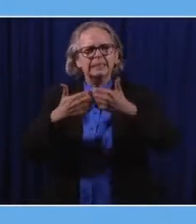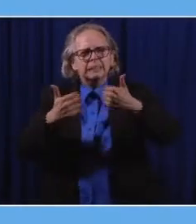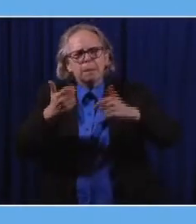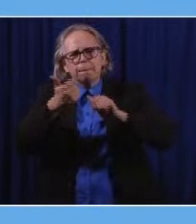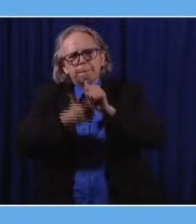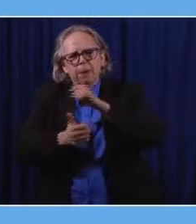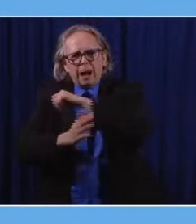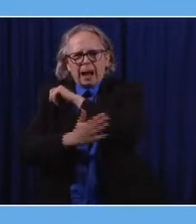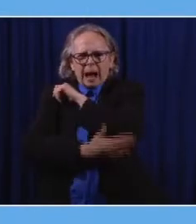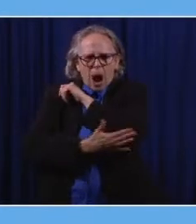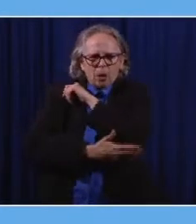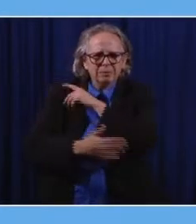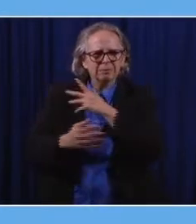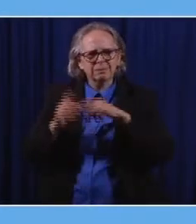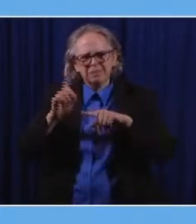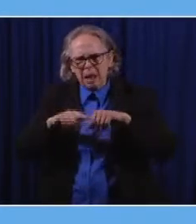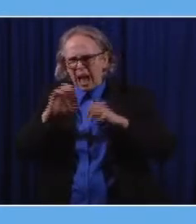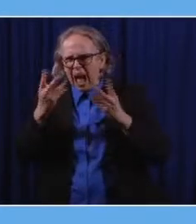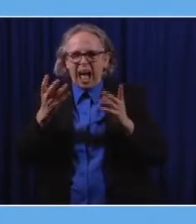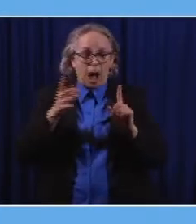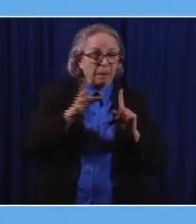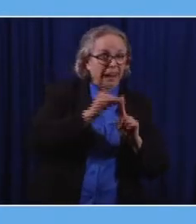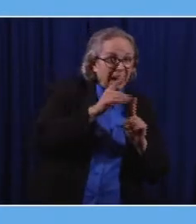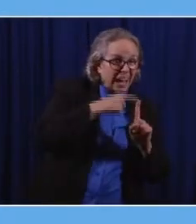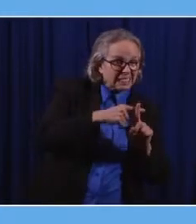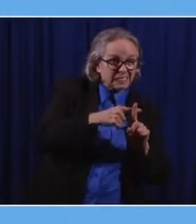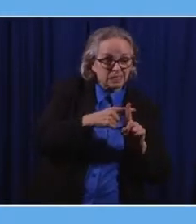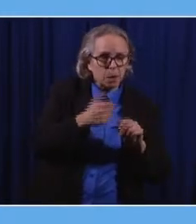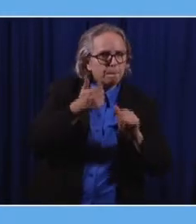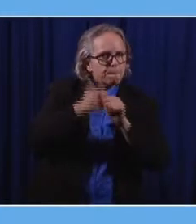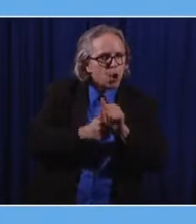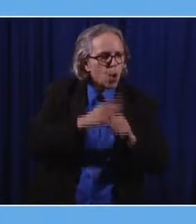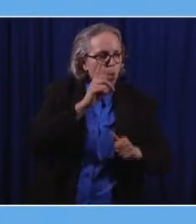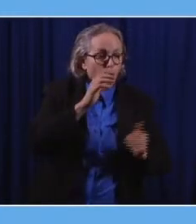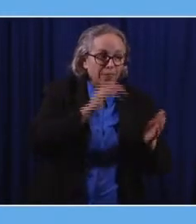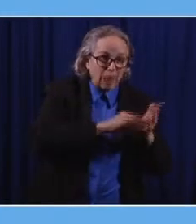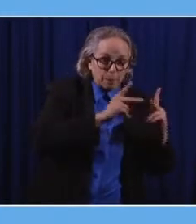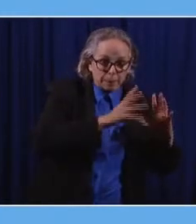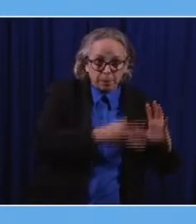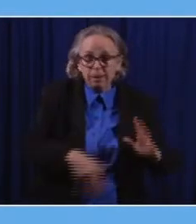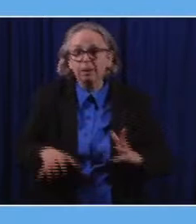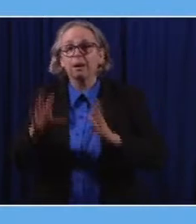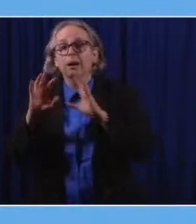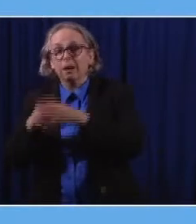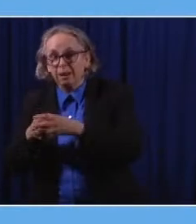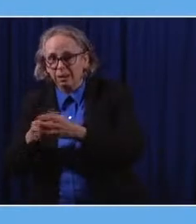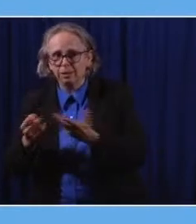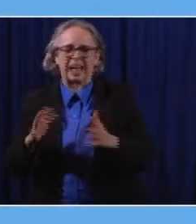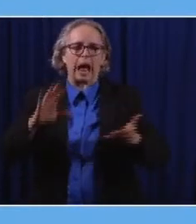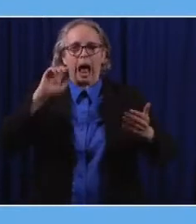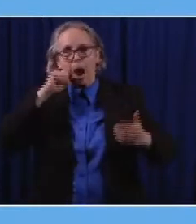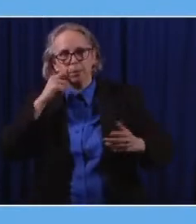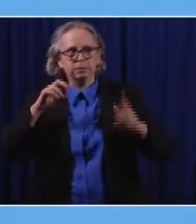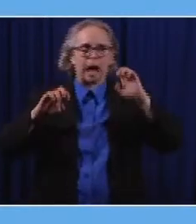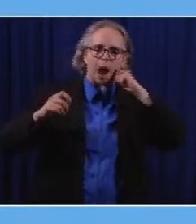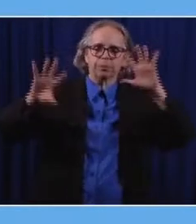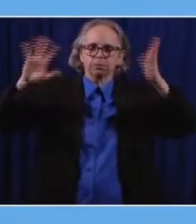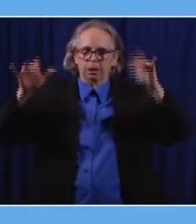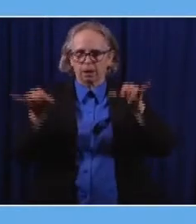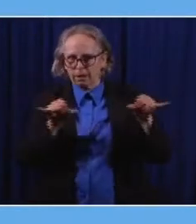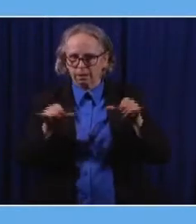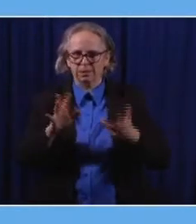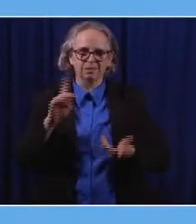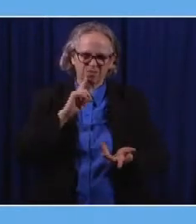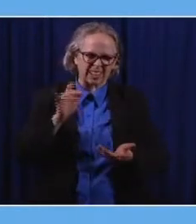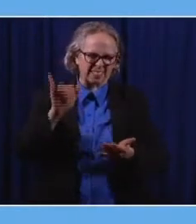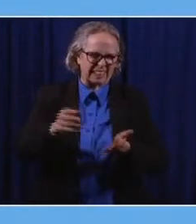cases per 100,000 population, so we can compare apples to apples over the last 2 weeks. So that would